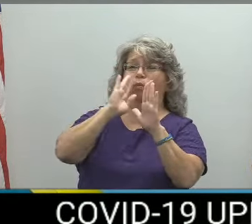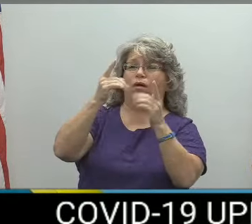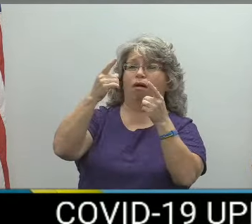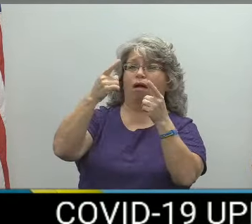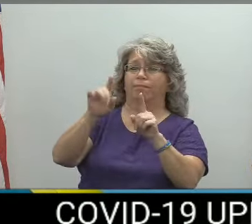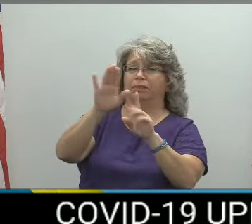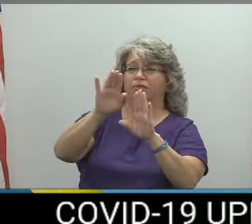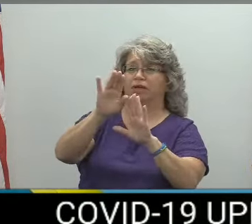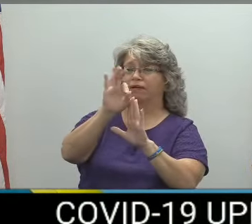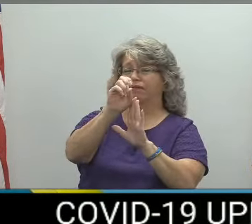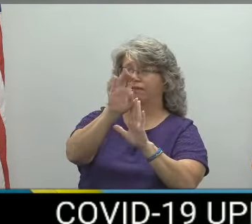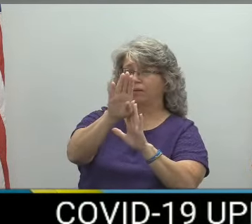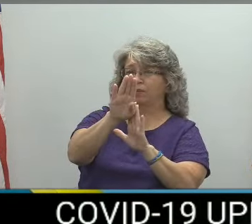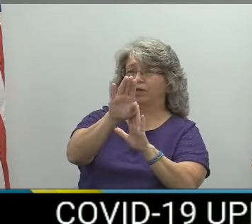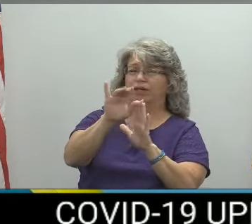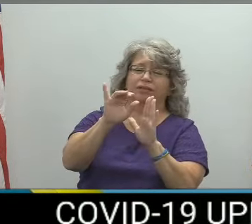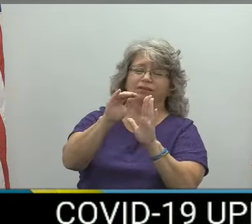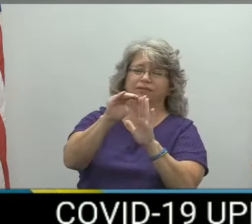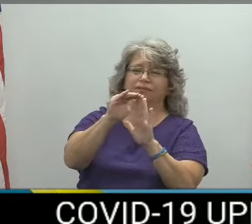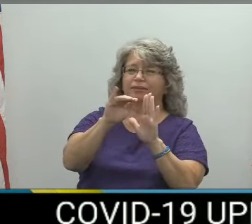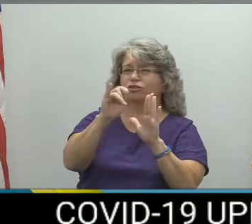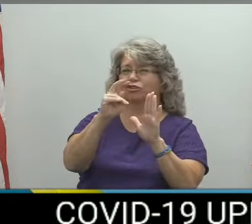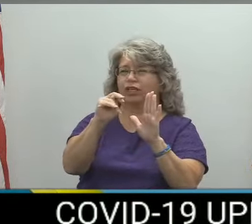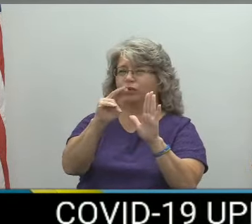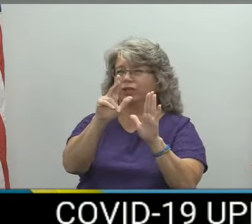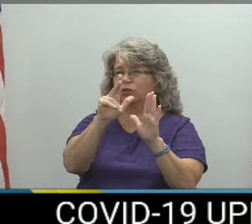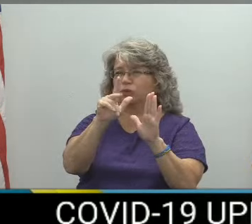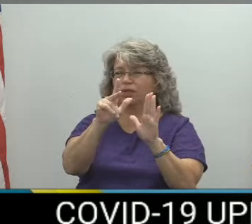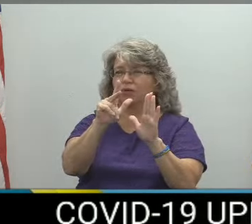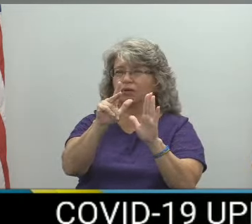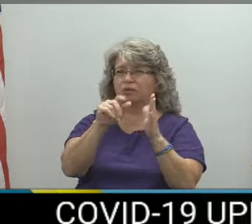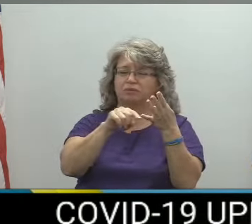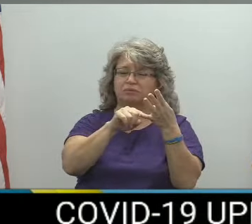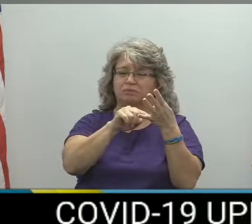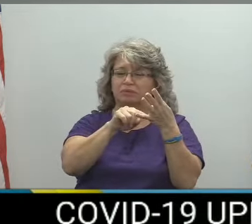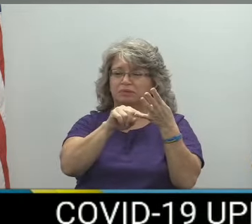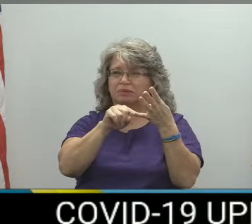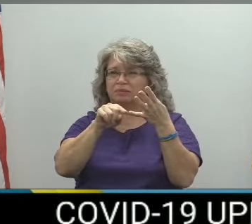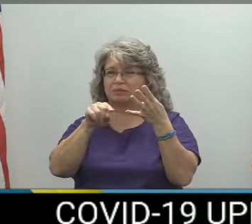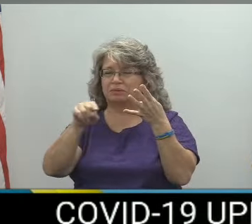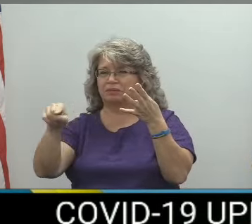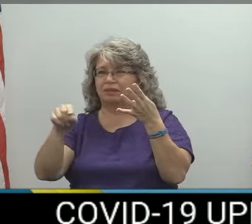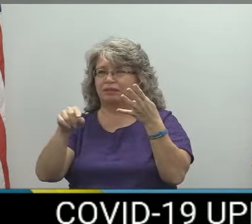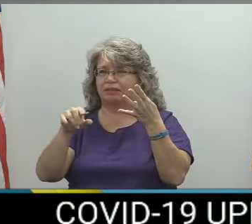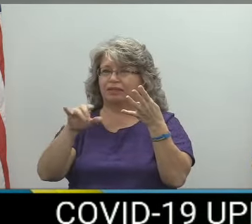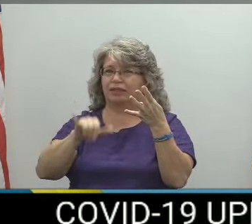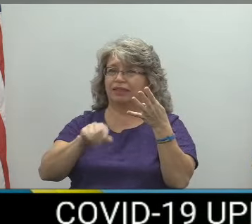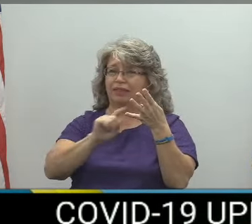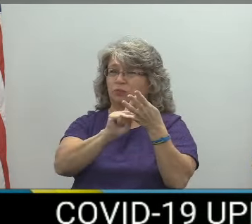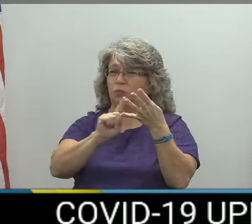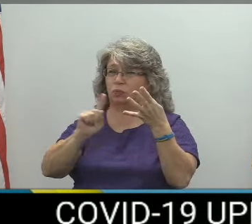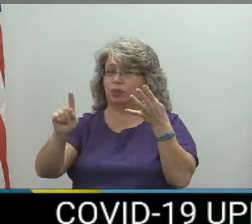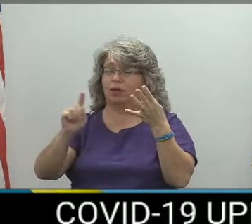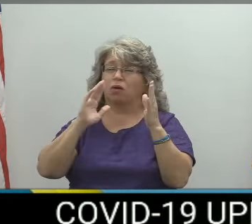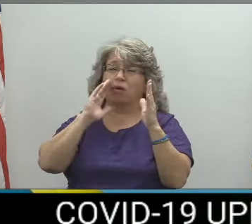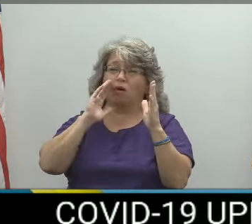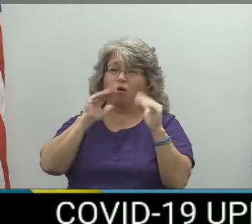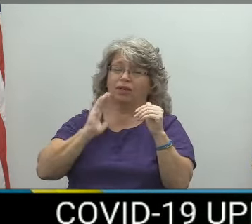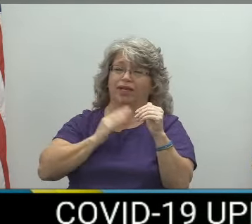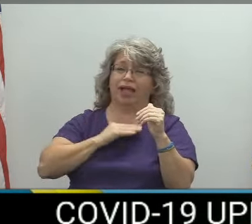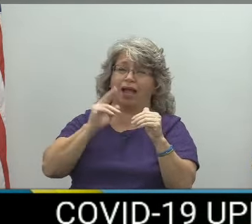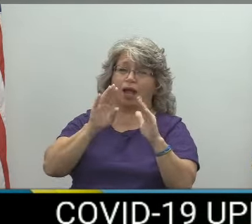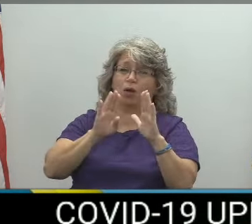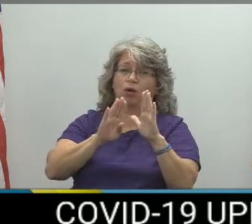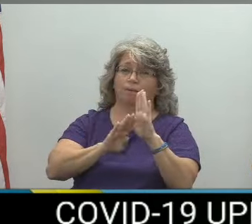on the 23rd of January, but I'd say anytime in the next 7 days is most likely the peak. Hopefully we already had it last week with that